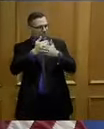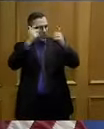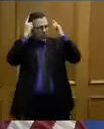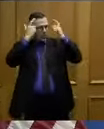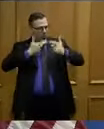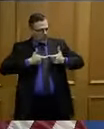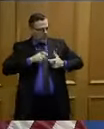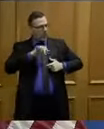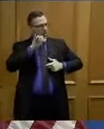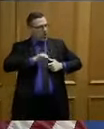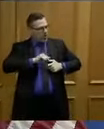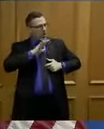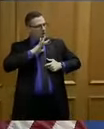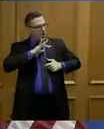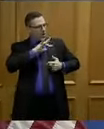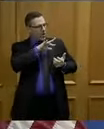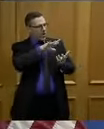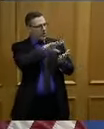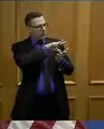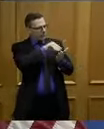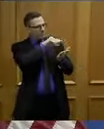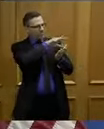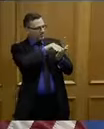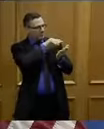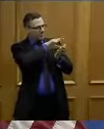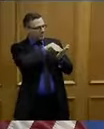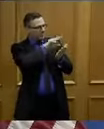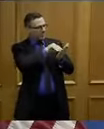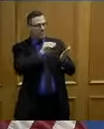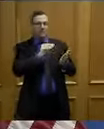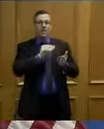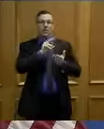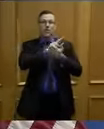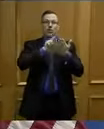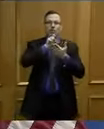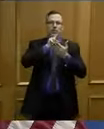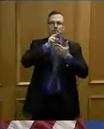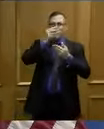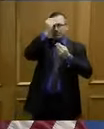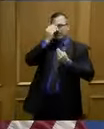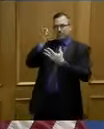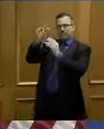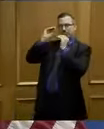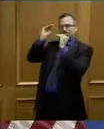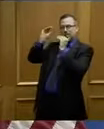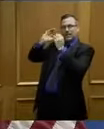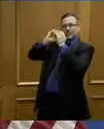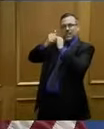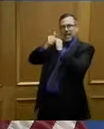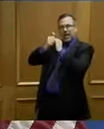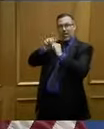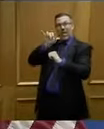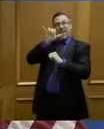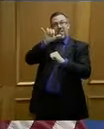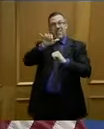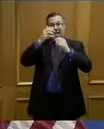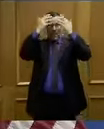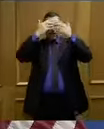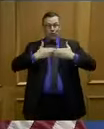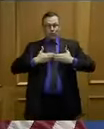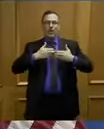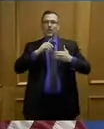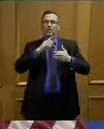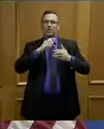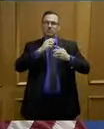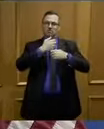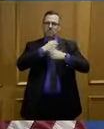our universities have given them information about how we are, and they are now producing those shields. And I say that because